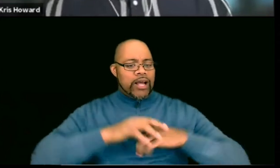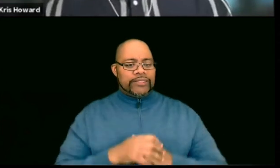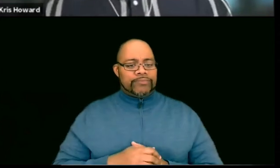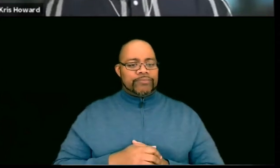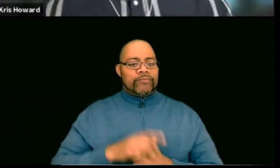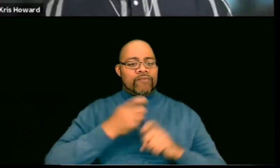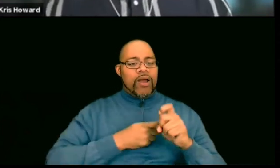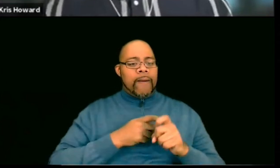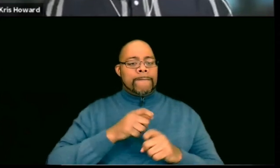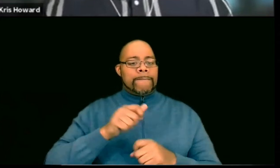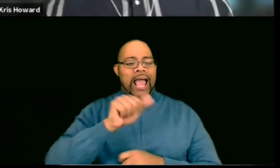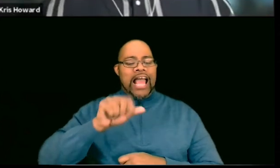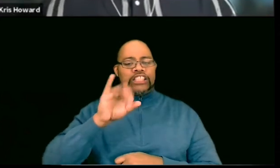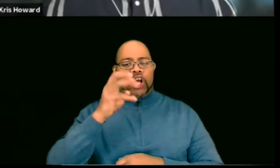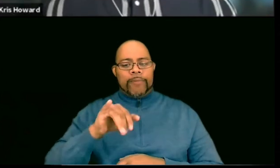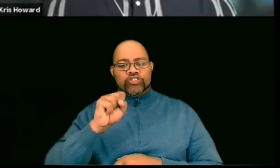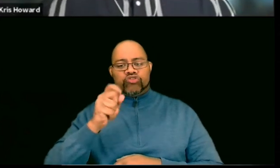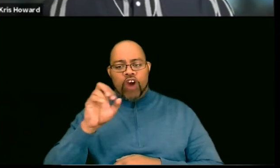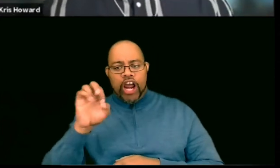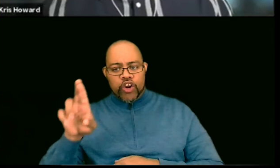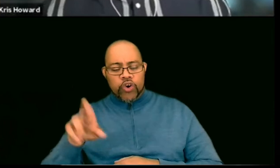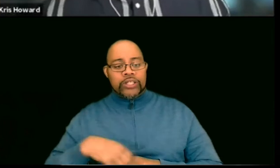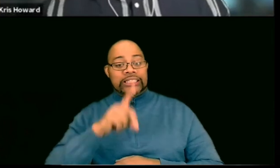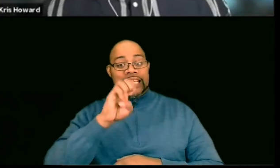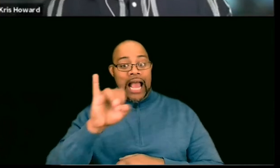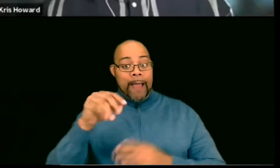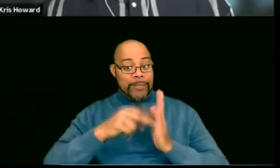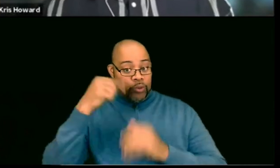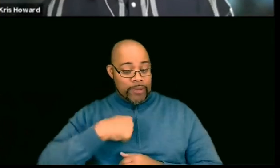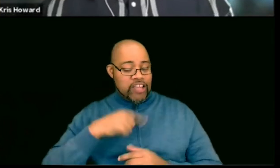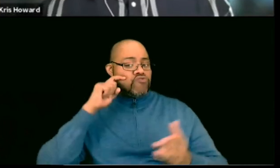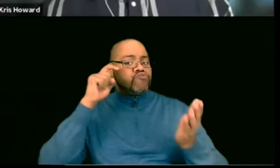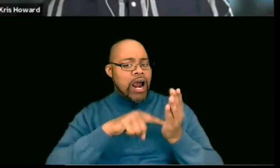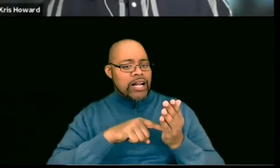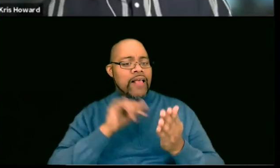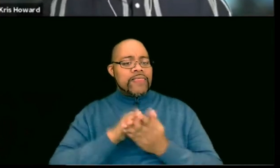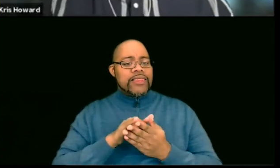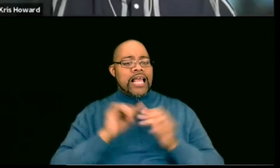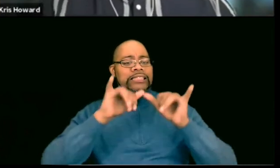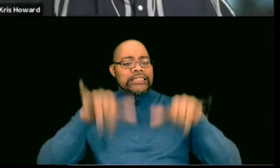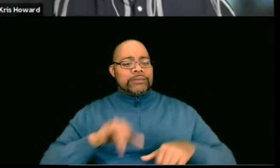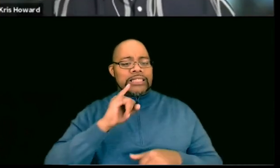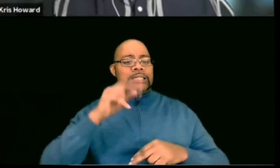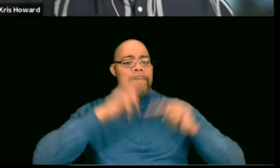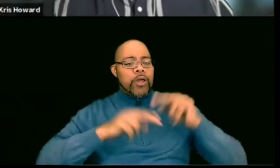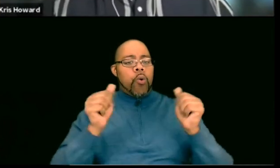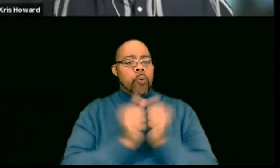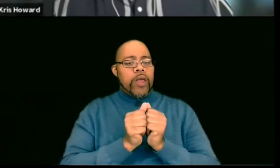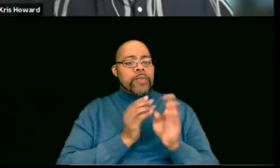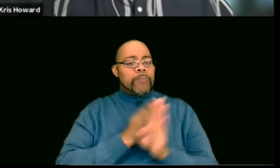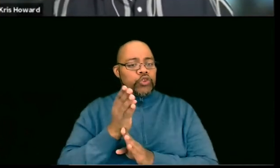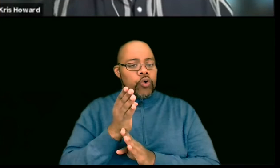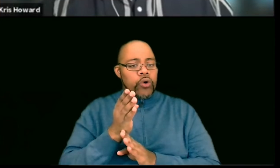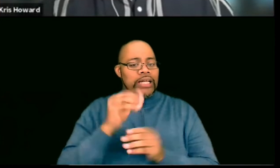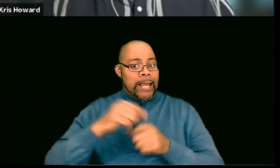got a response from at Jeremy Schreier. DEI to me means recognizing that the system is built